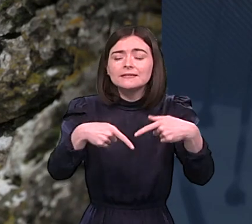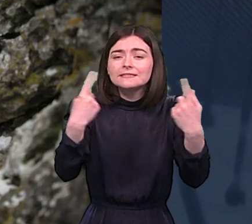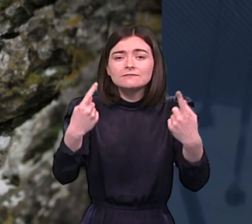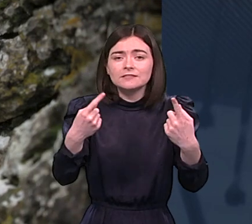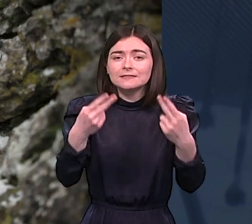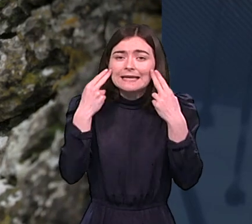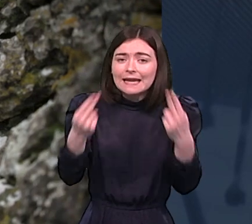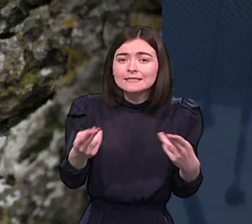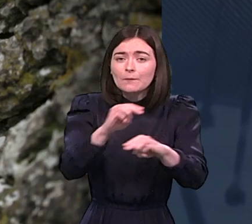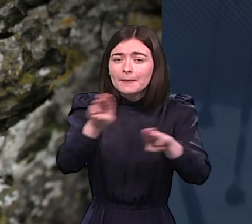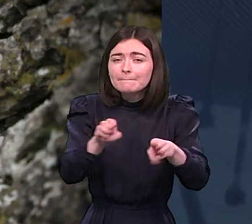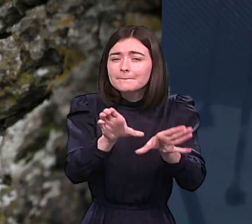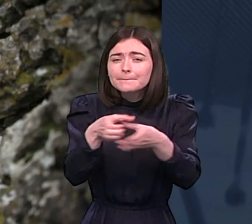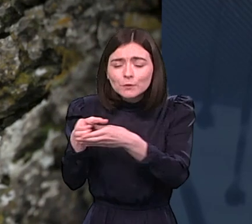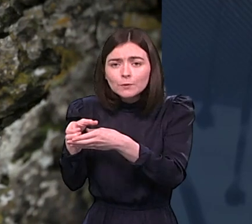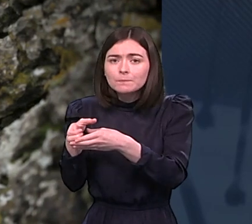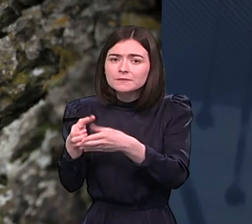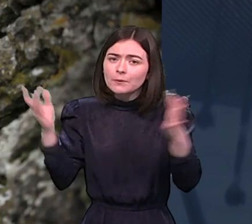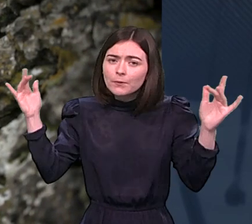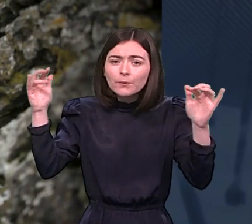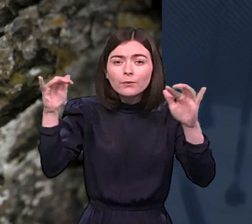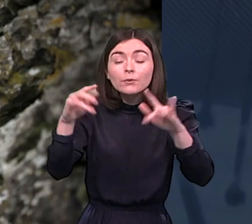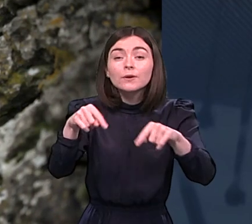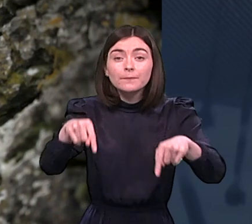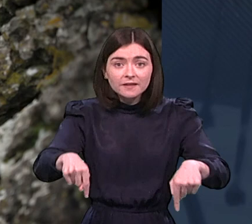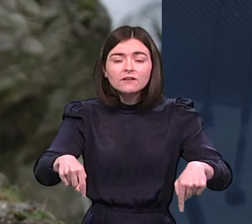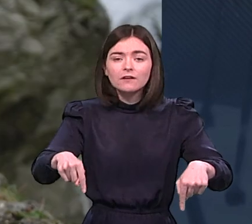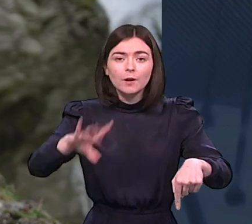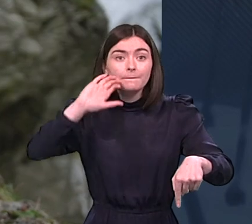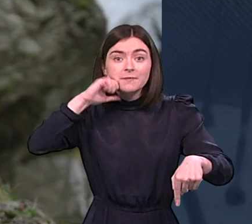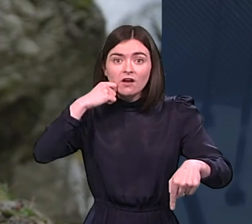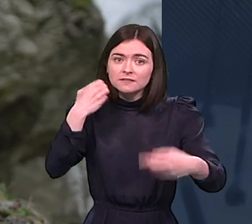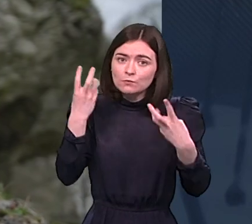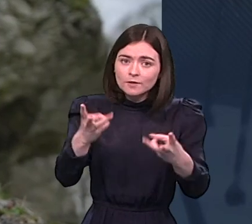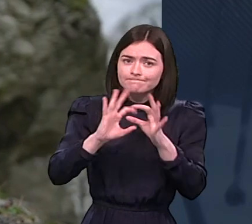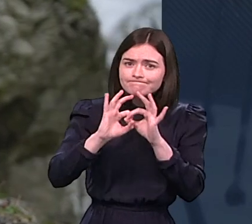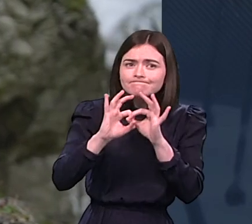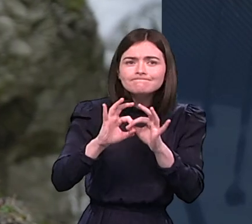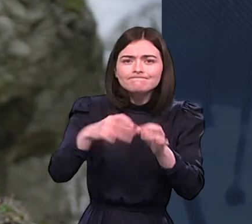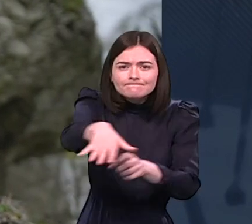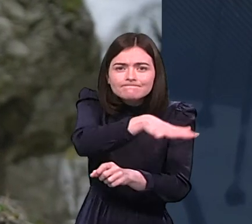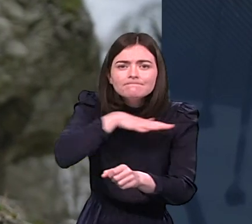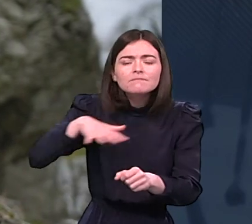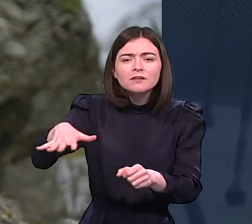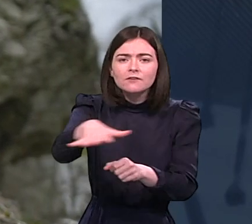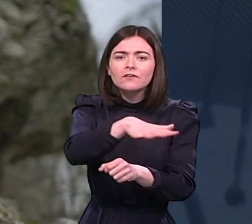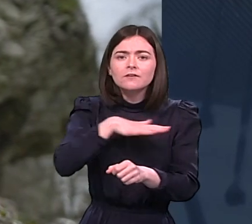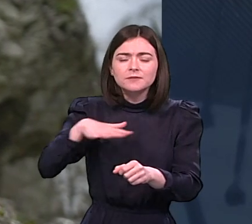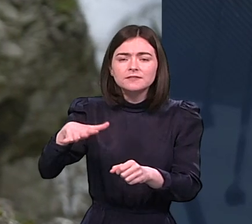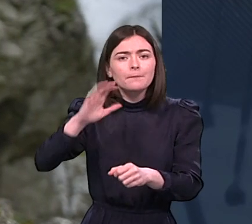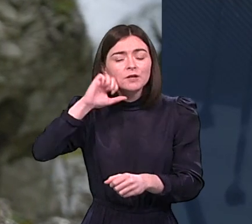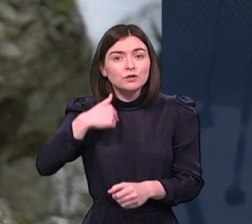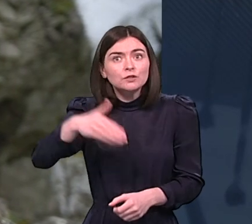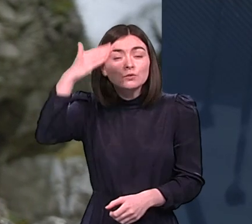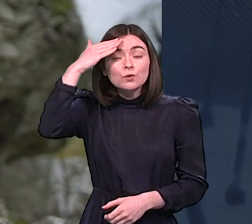peoples throughout the world who come here to Uisneach purposely to connect with here, with this very place here, because